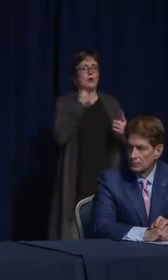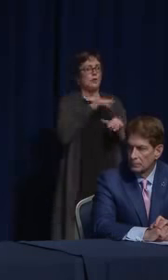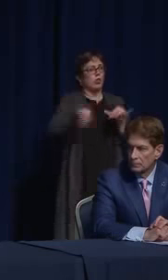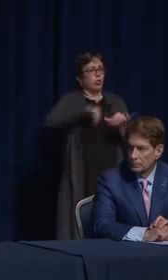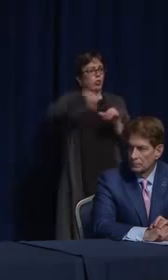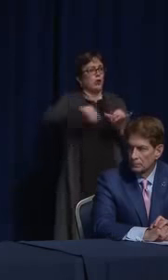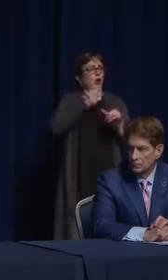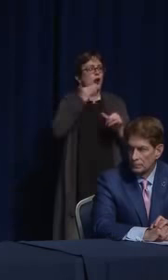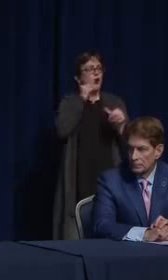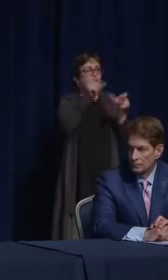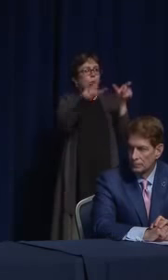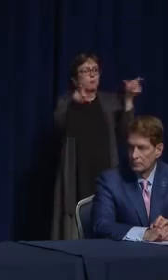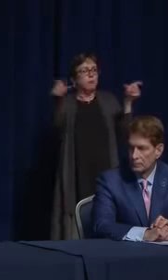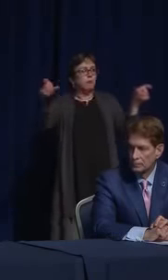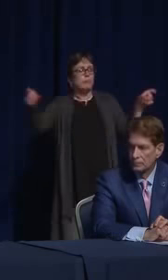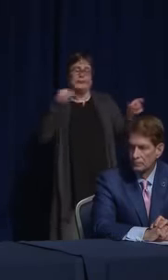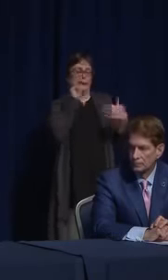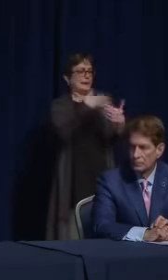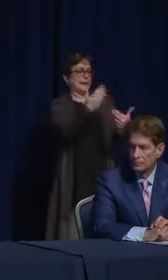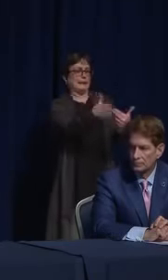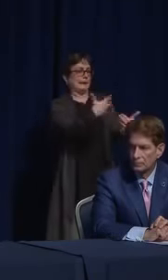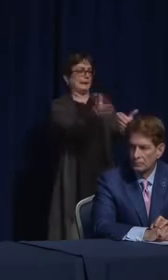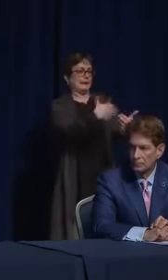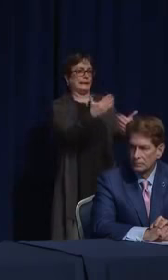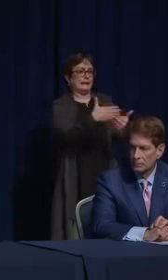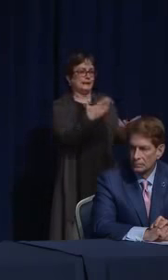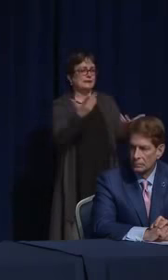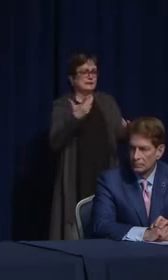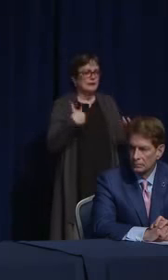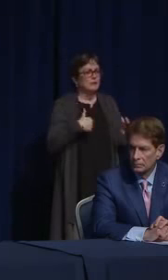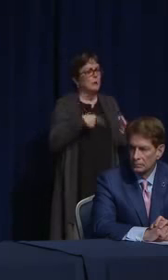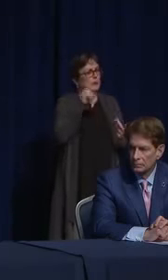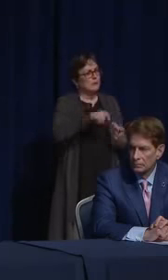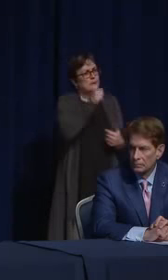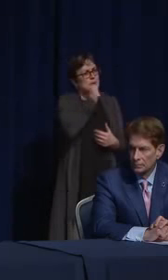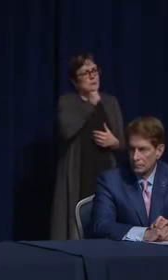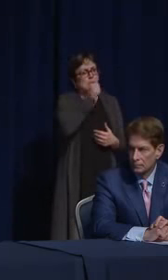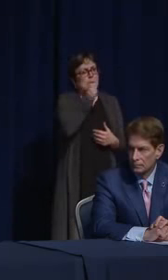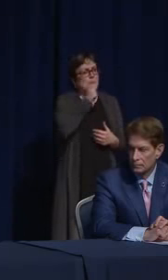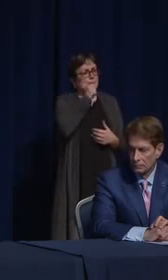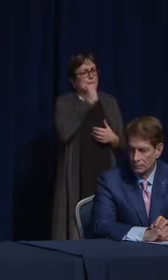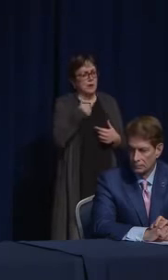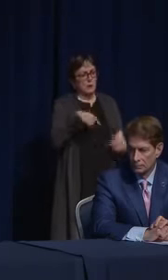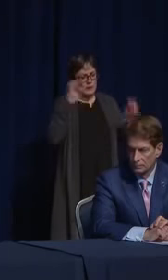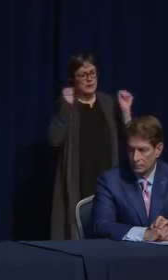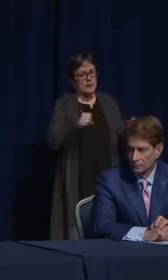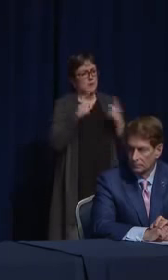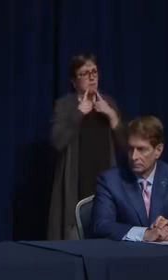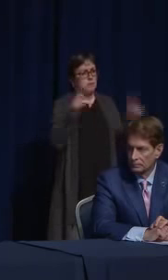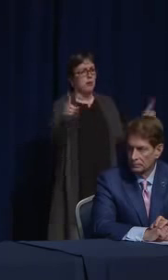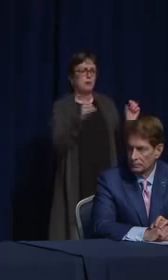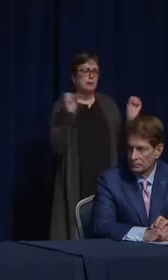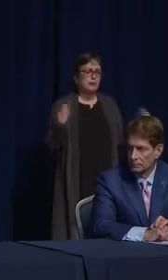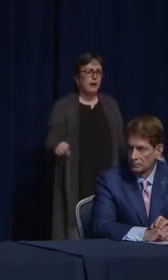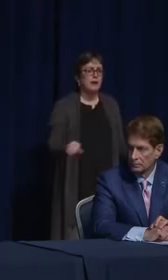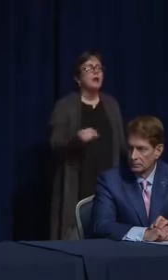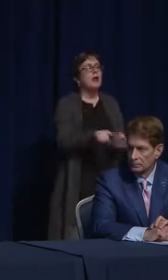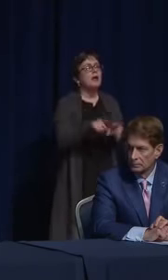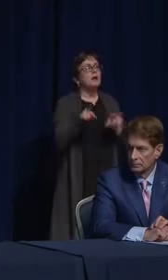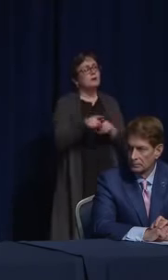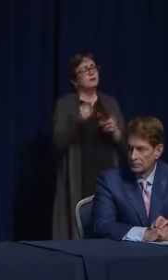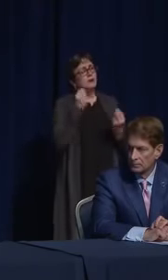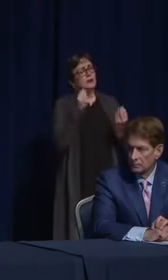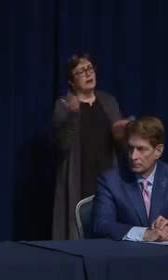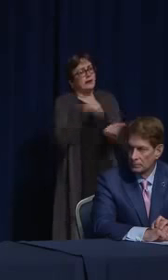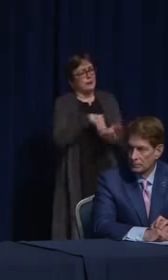is what we all need to do to get through this together, and we will get through this together. And I repeat, especially to our younger